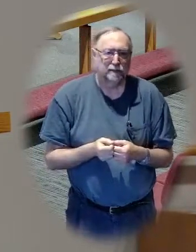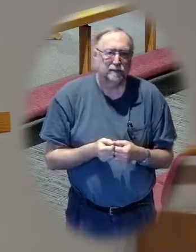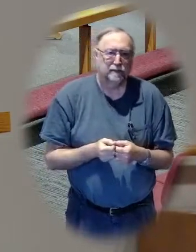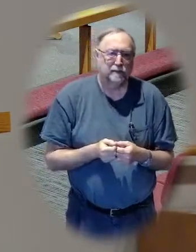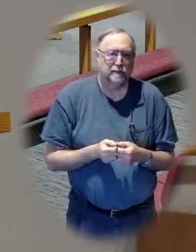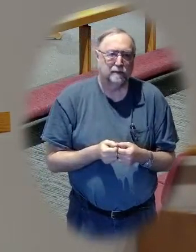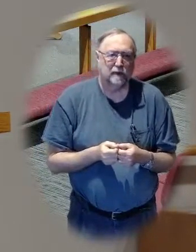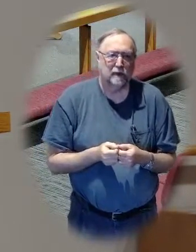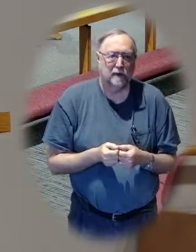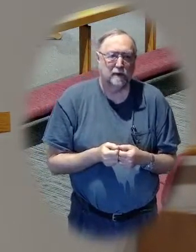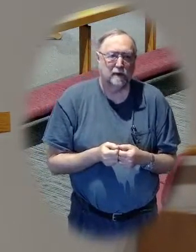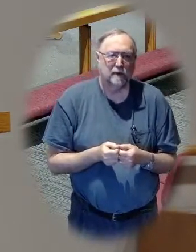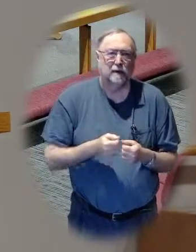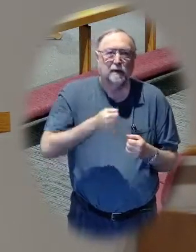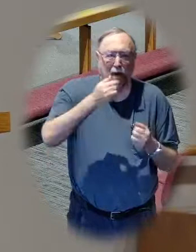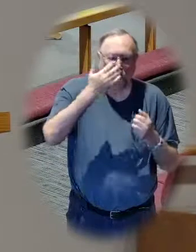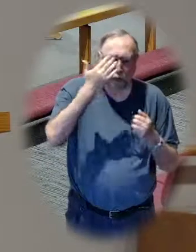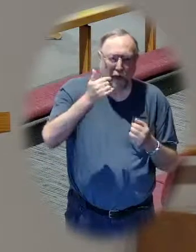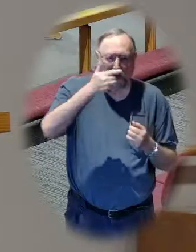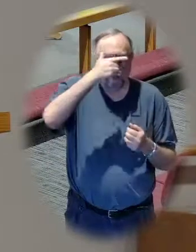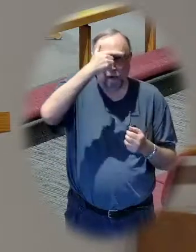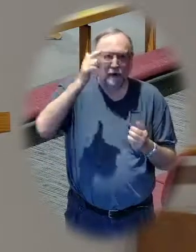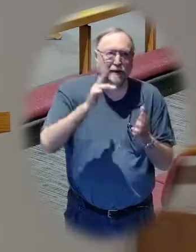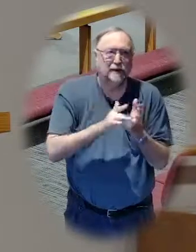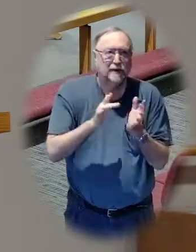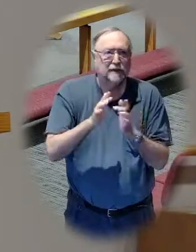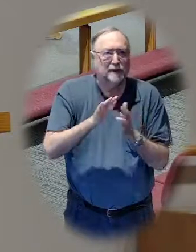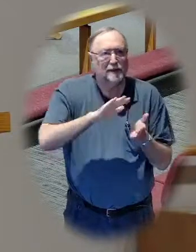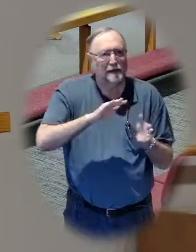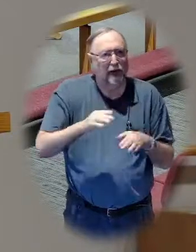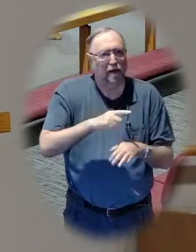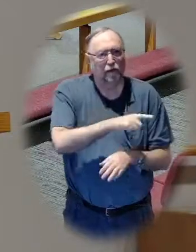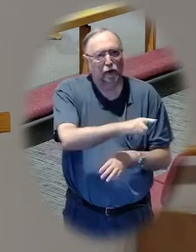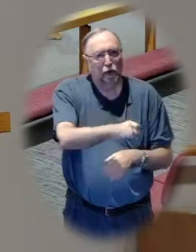It means that because Jesus died for you,